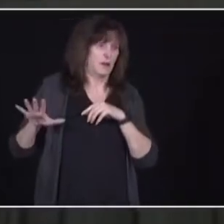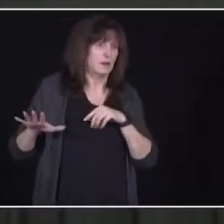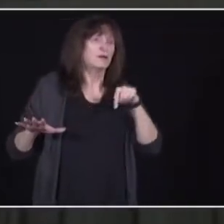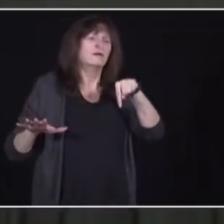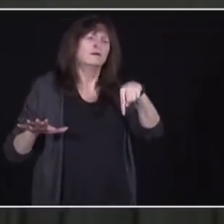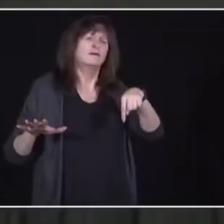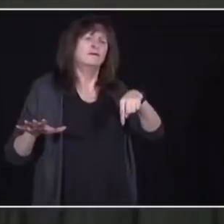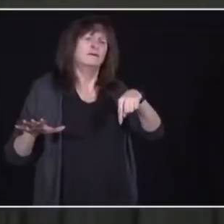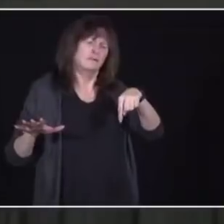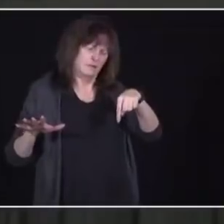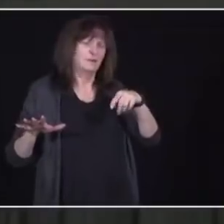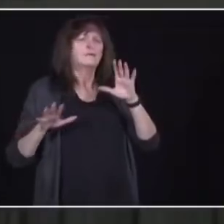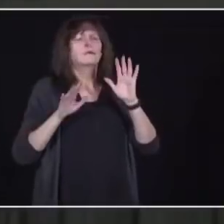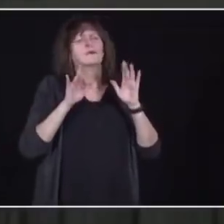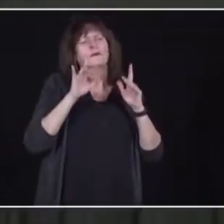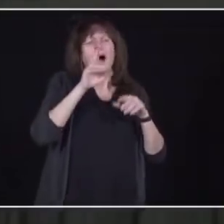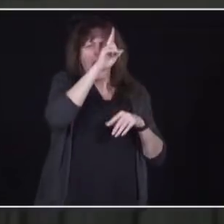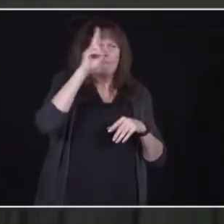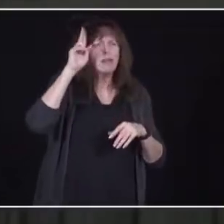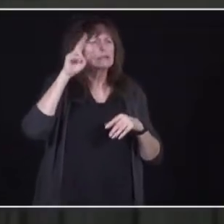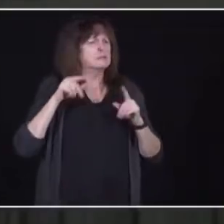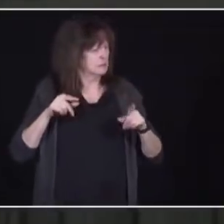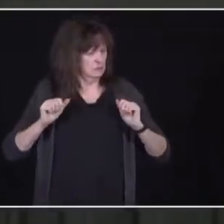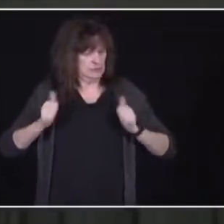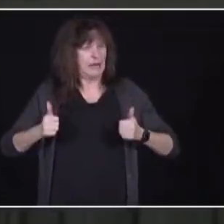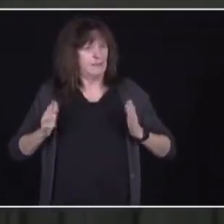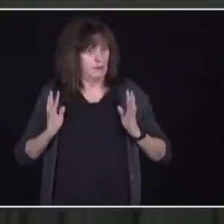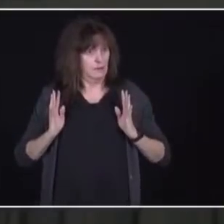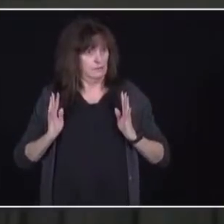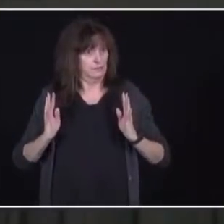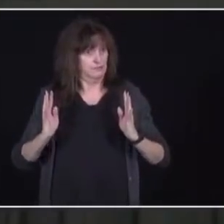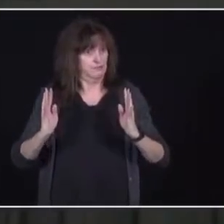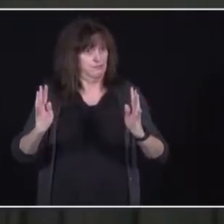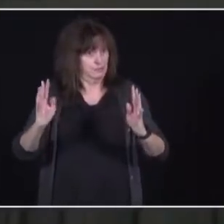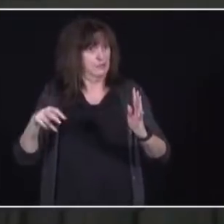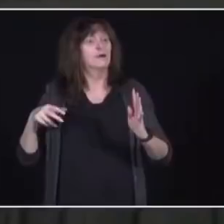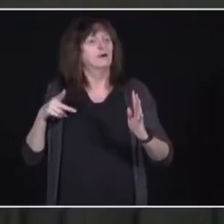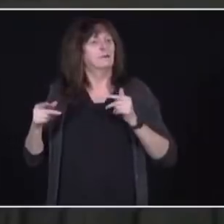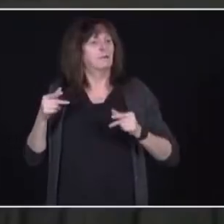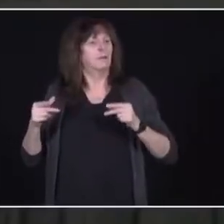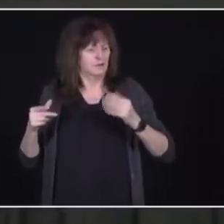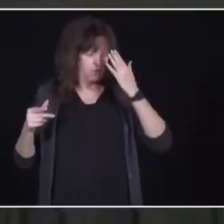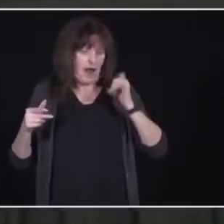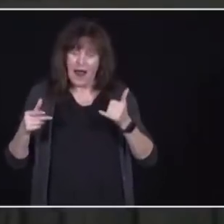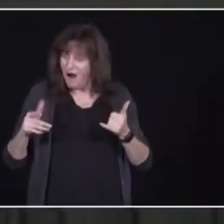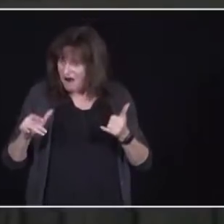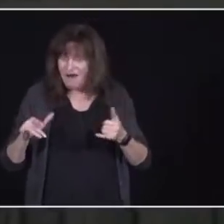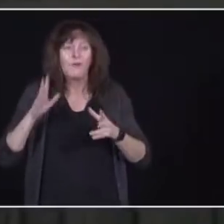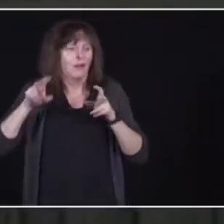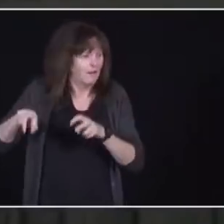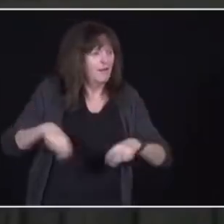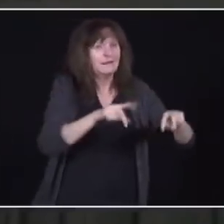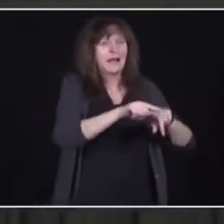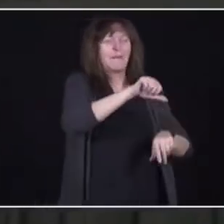ready to open another vaccination site whenever we need that capacity. We have immense capacity. I liken it to an 18-wheeler. We started the